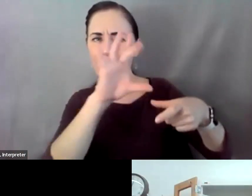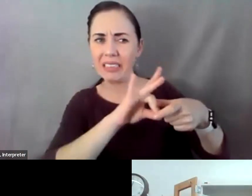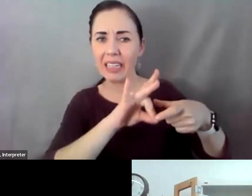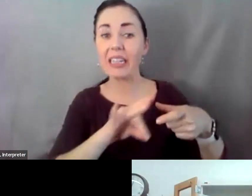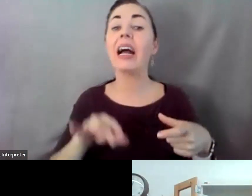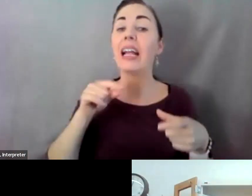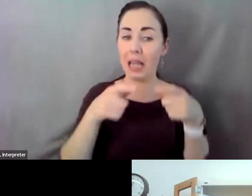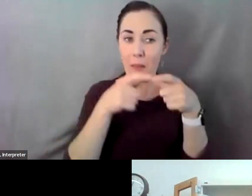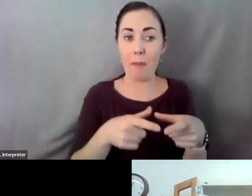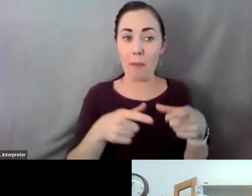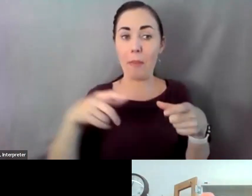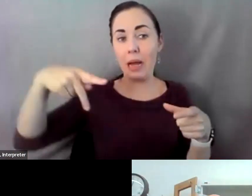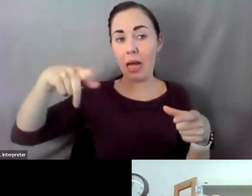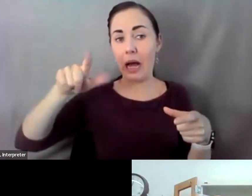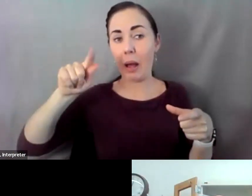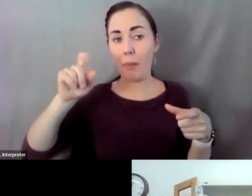gel, like